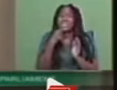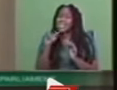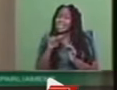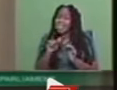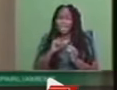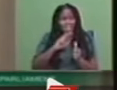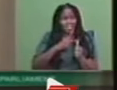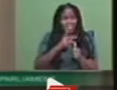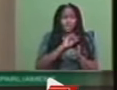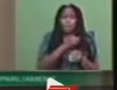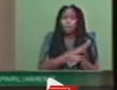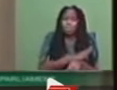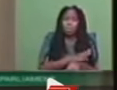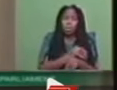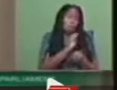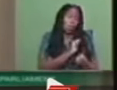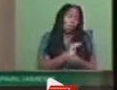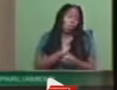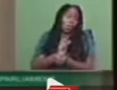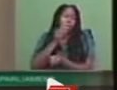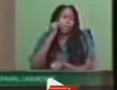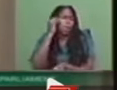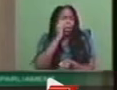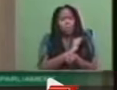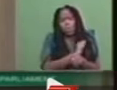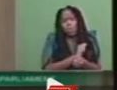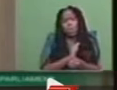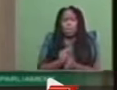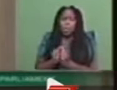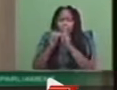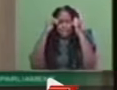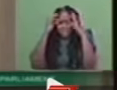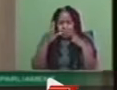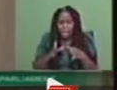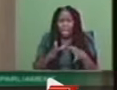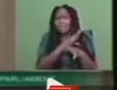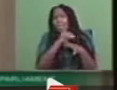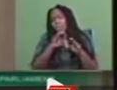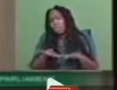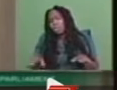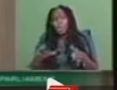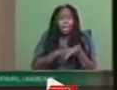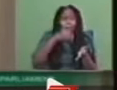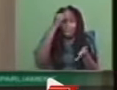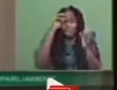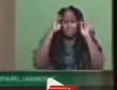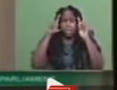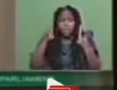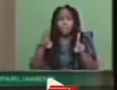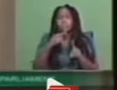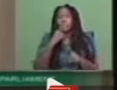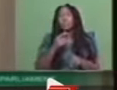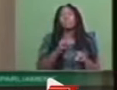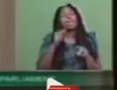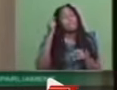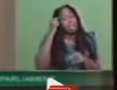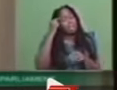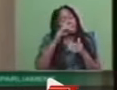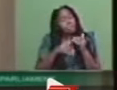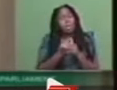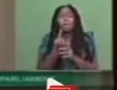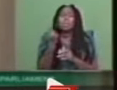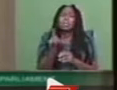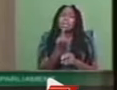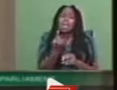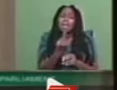job. Such is the stress and strain for parents, and particularly single mothers. I